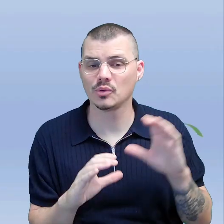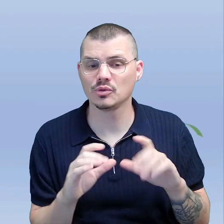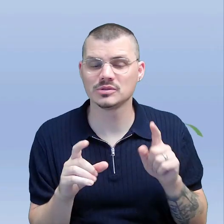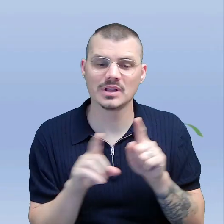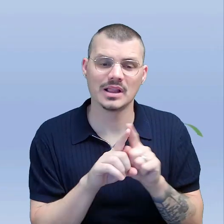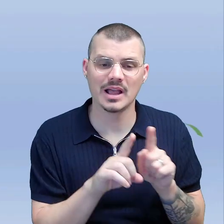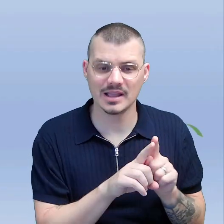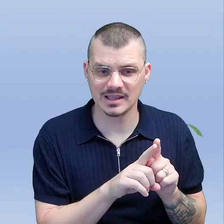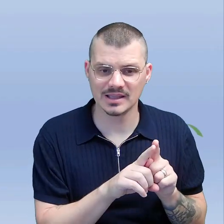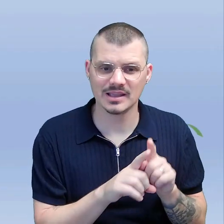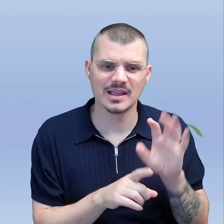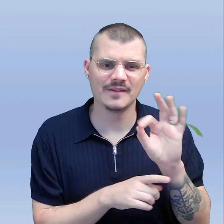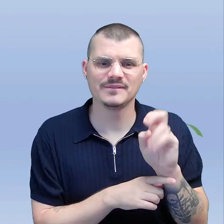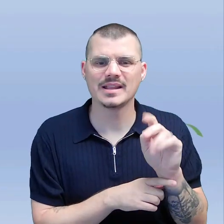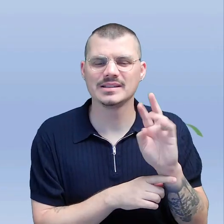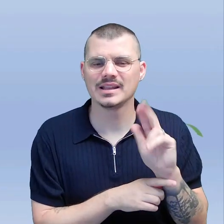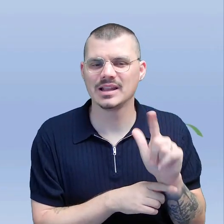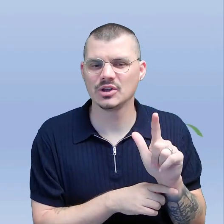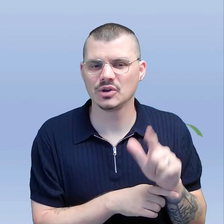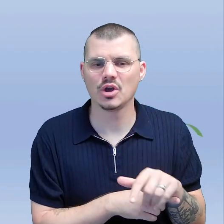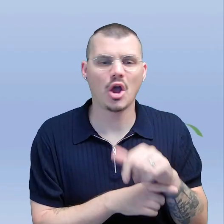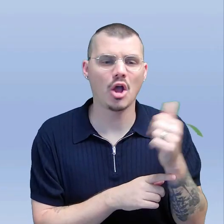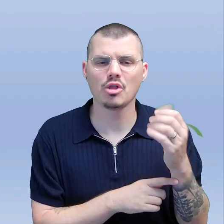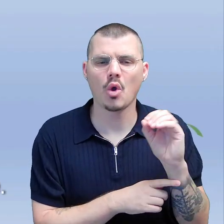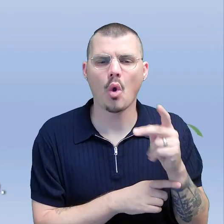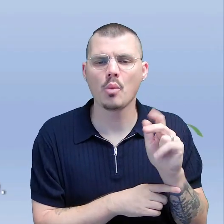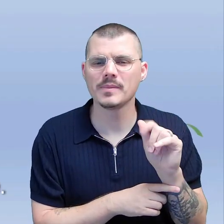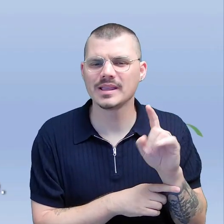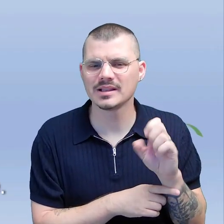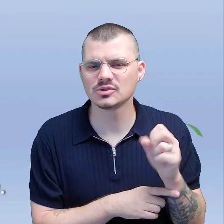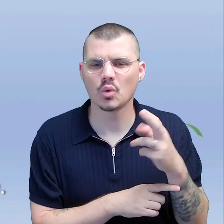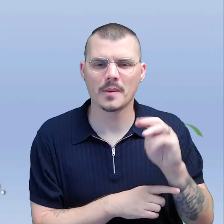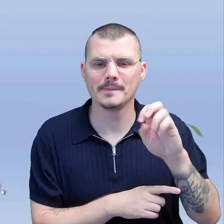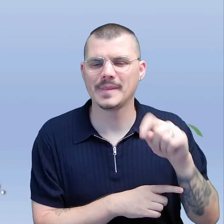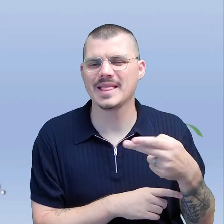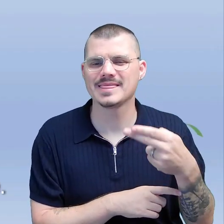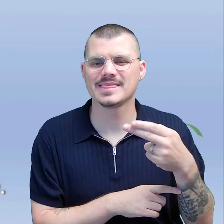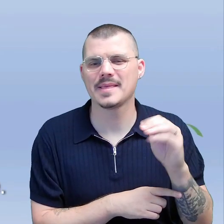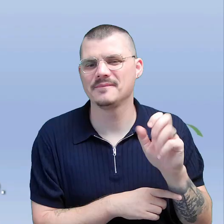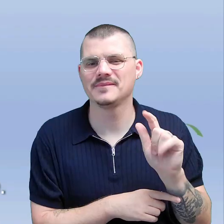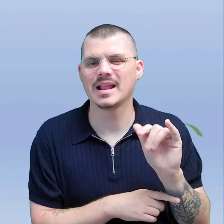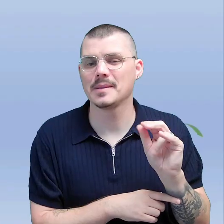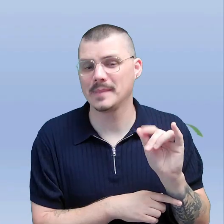medical chemicals like fentanyl, other opiates,